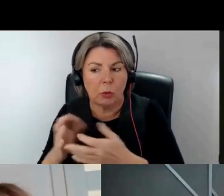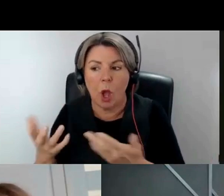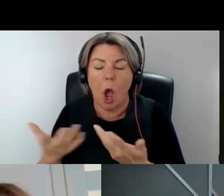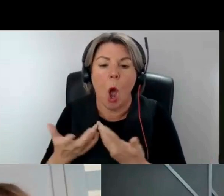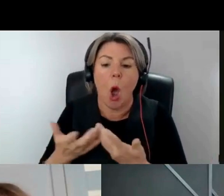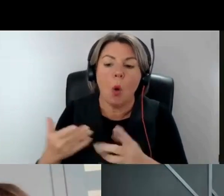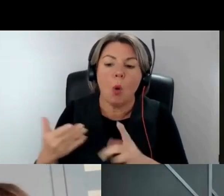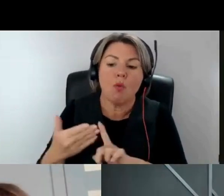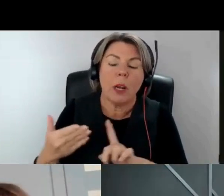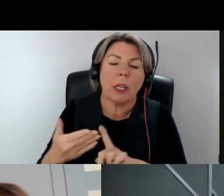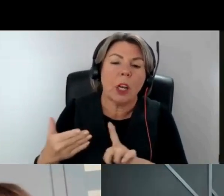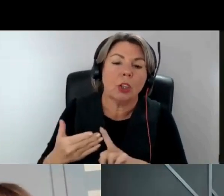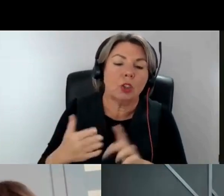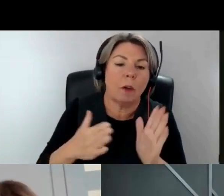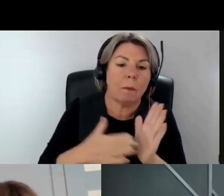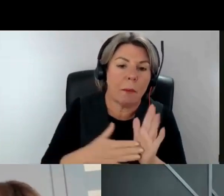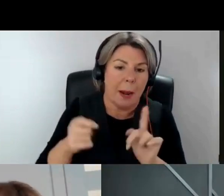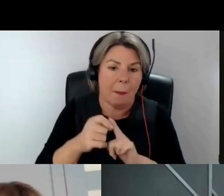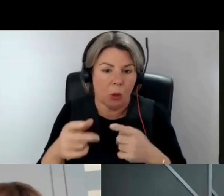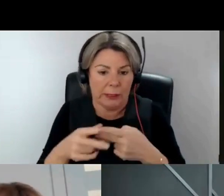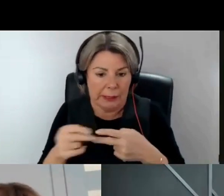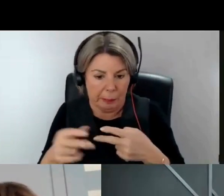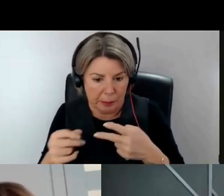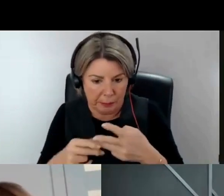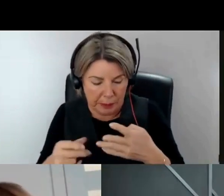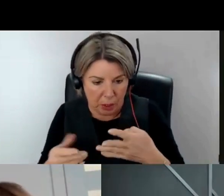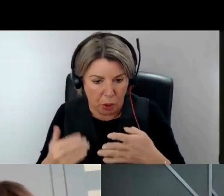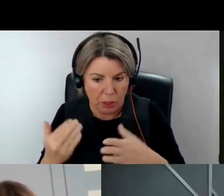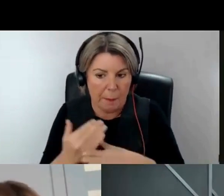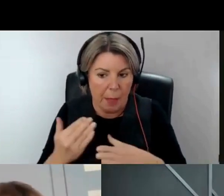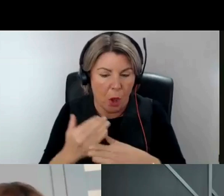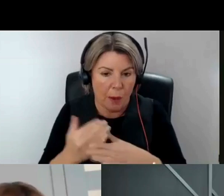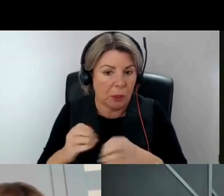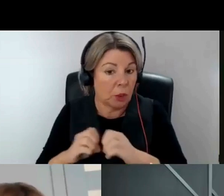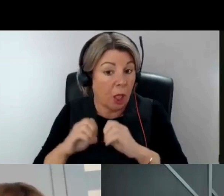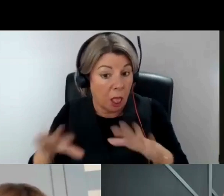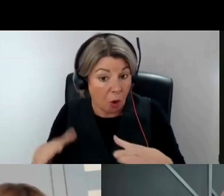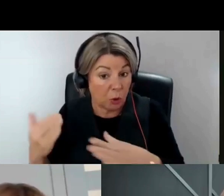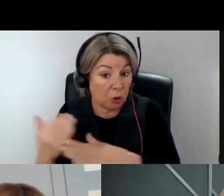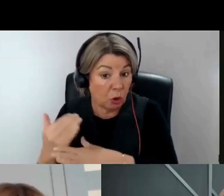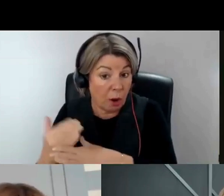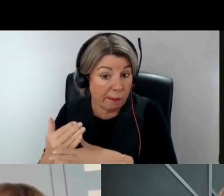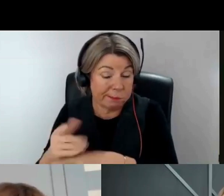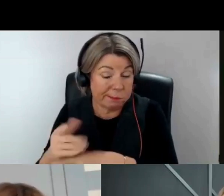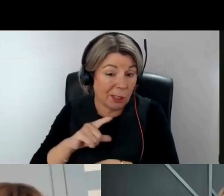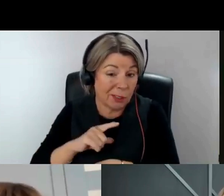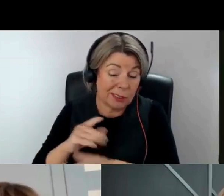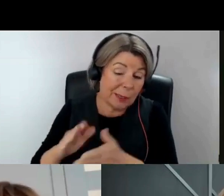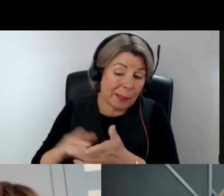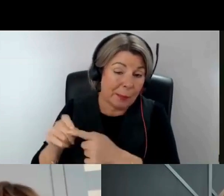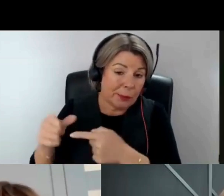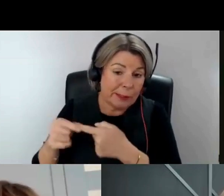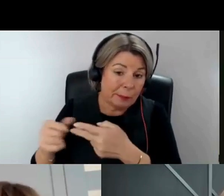recognition of menopause symptoms, because as an employee, she actually lost her job. And it was just